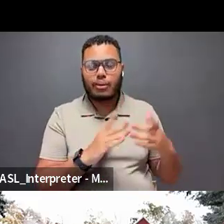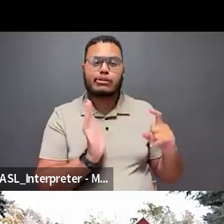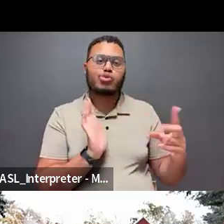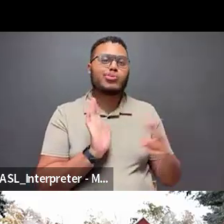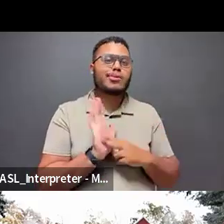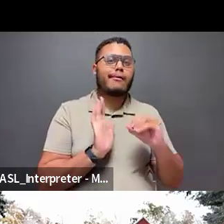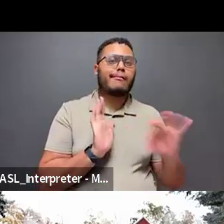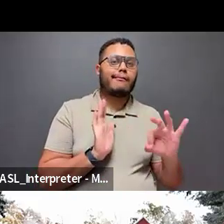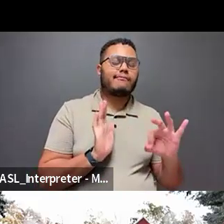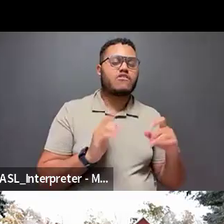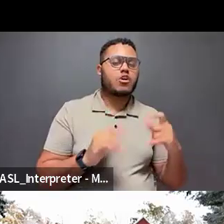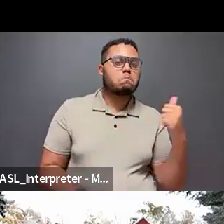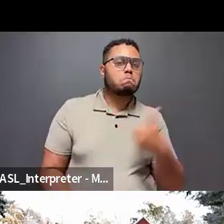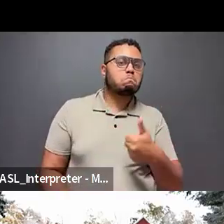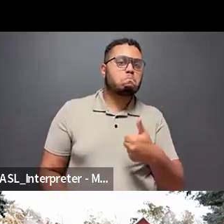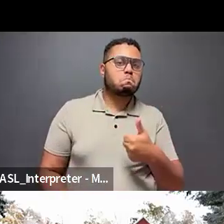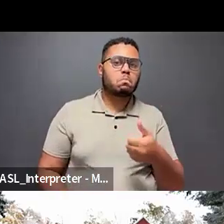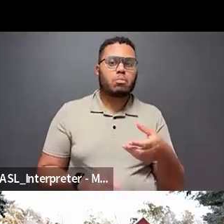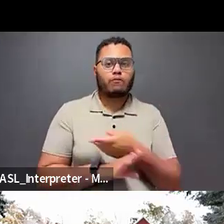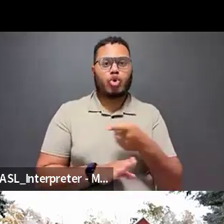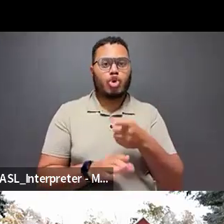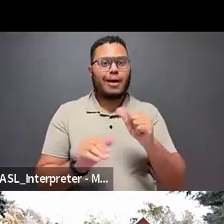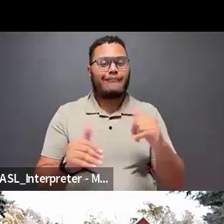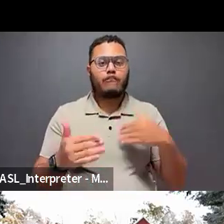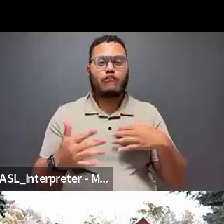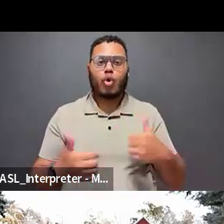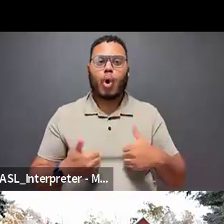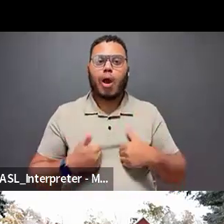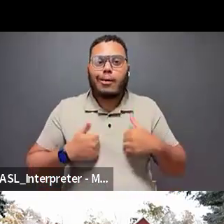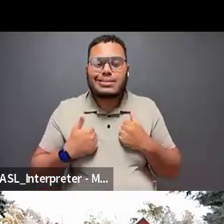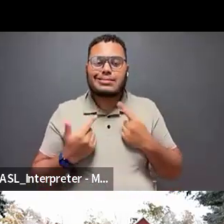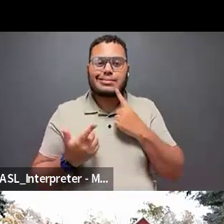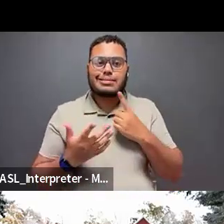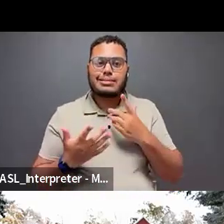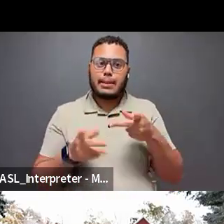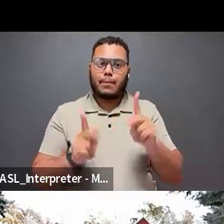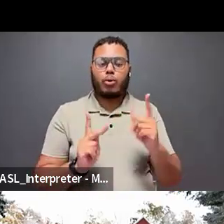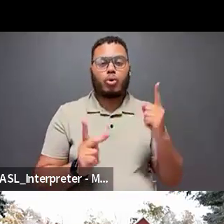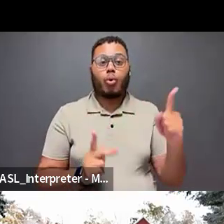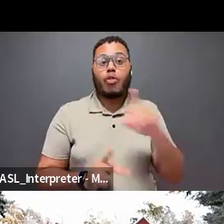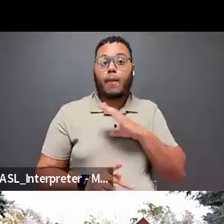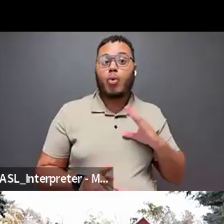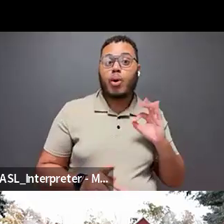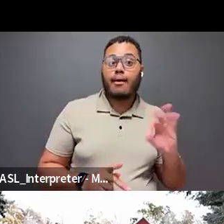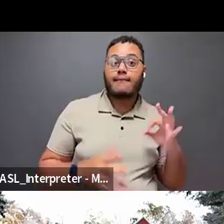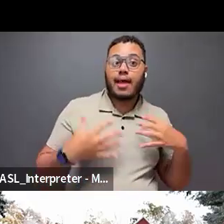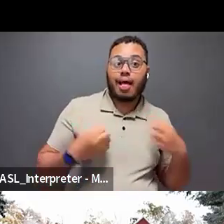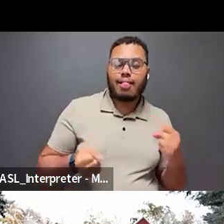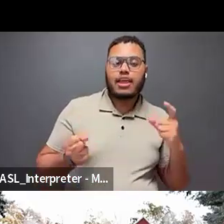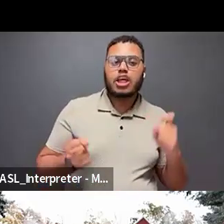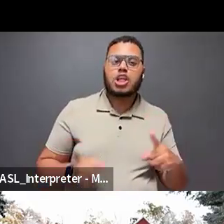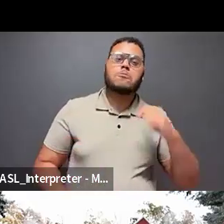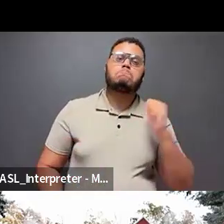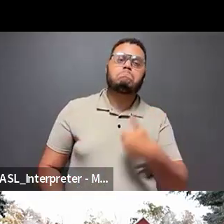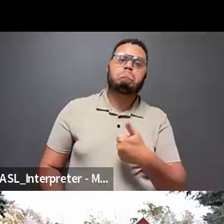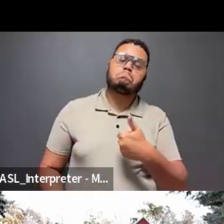before you get your occupancy permit, or the Board of Health health inspector has to sign off before a